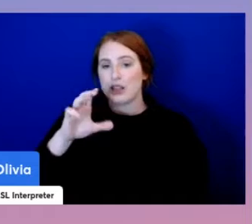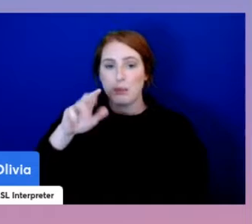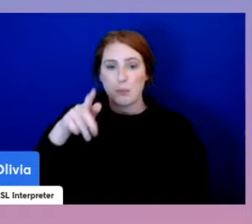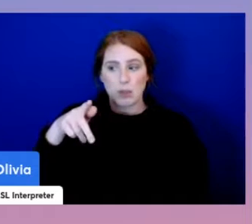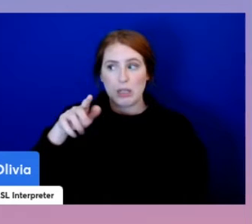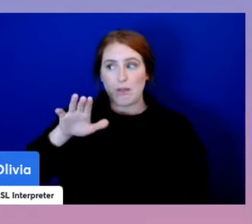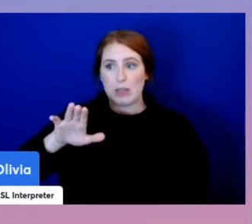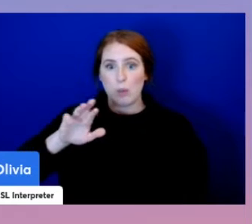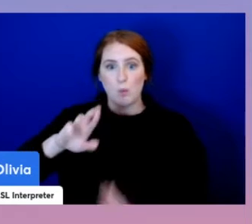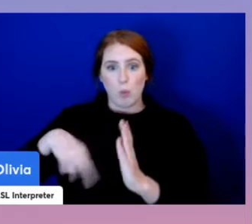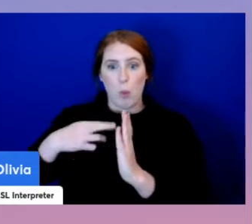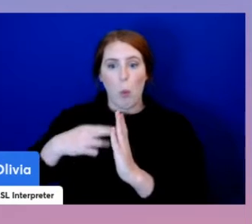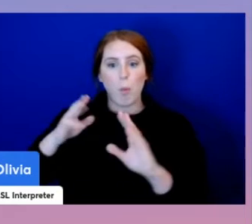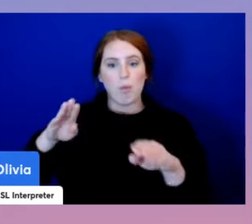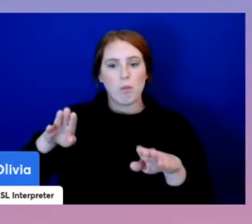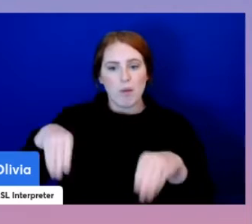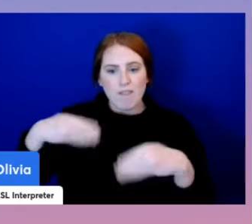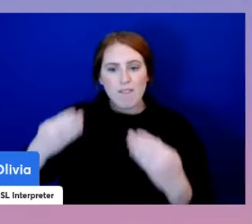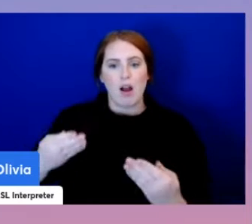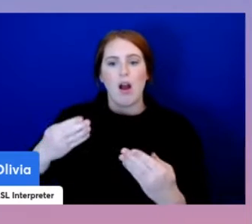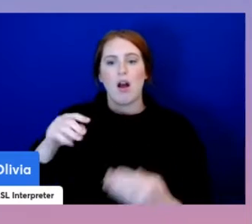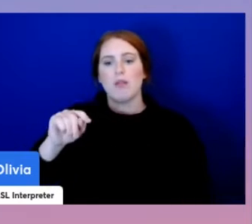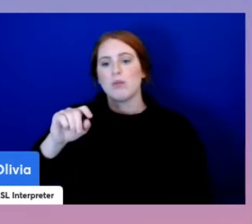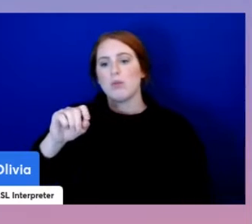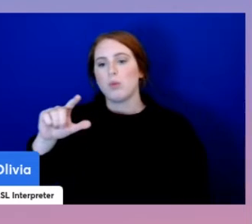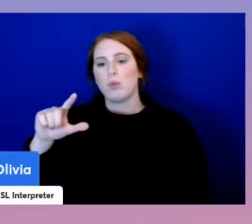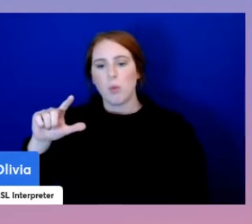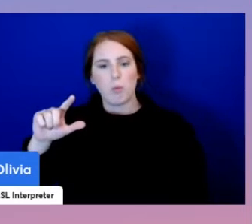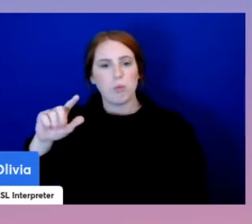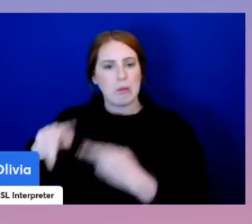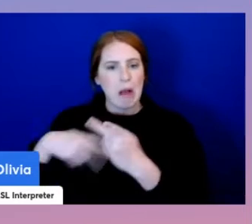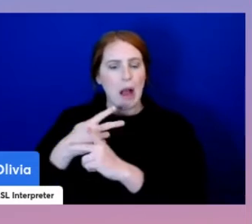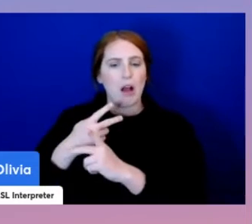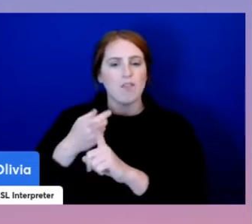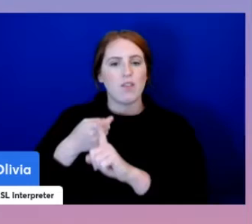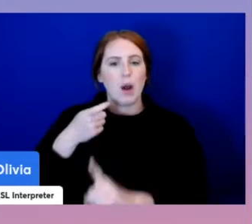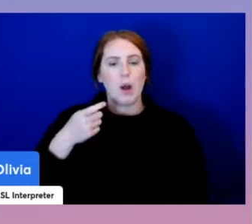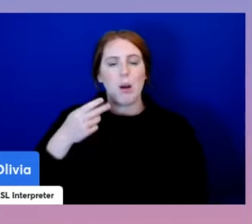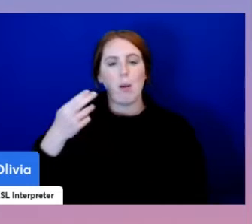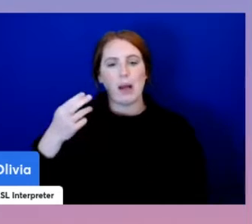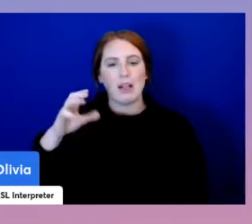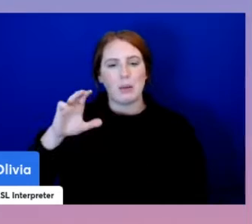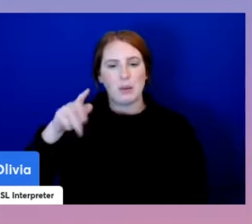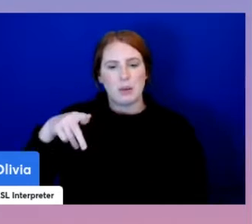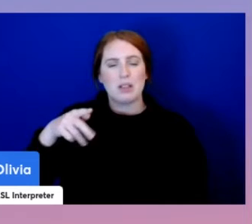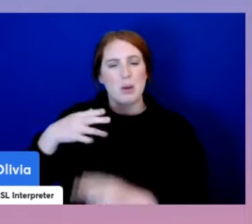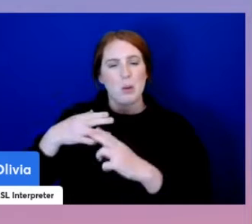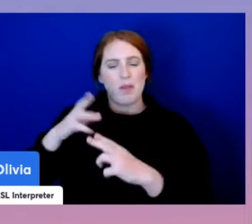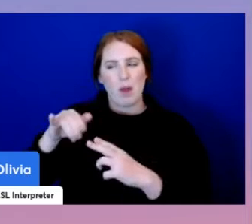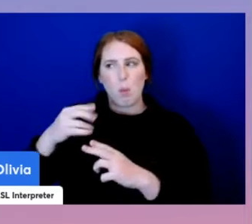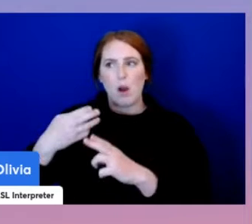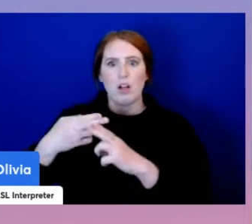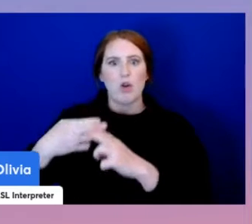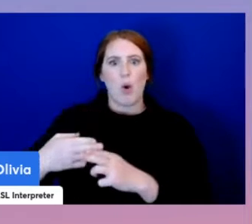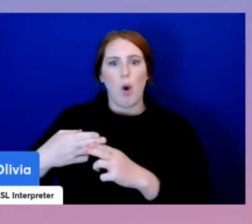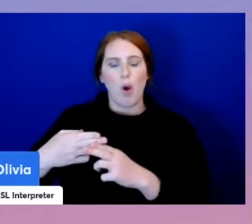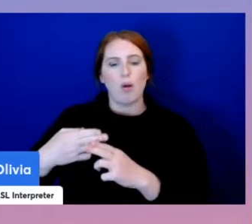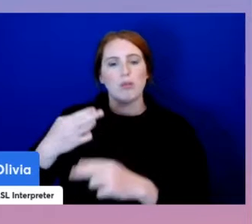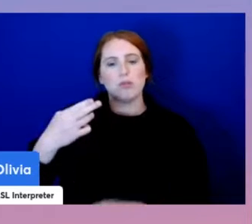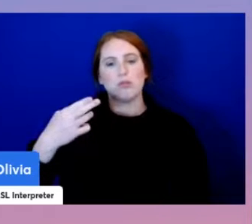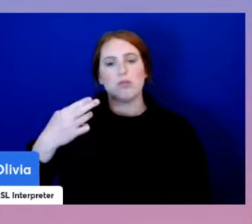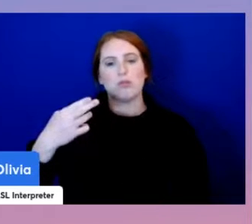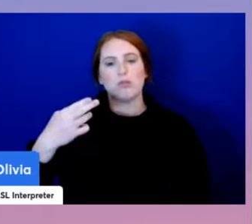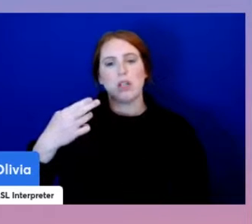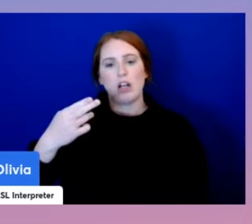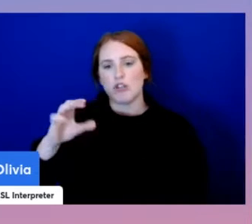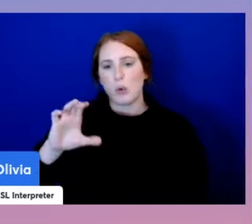provide two types. The one from HCP is called HashiCorp Cloud Platform or